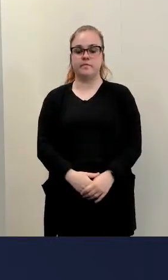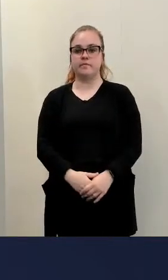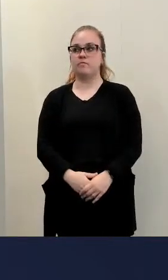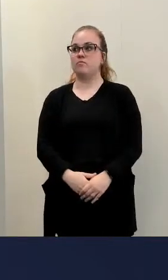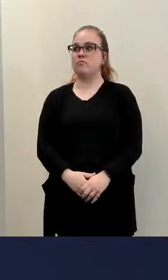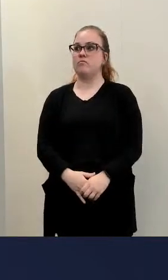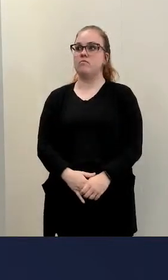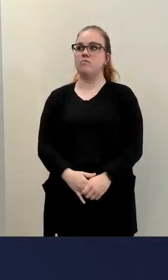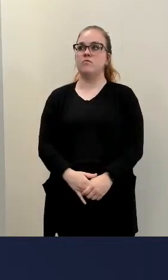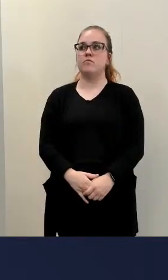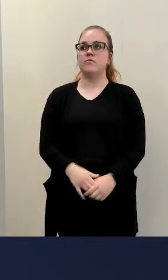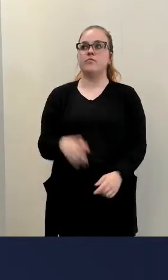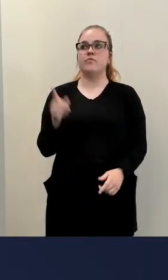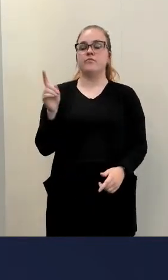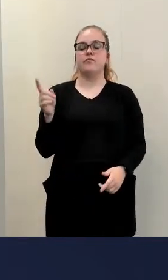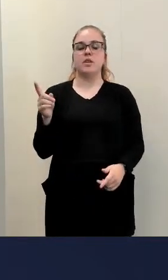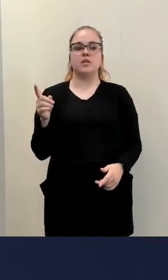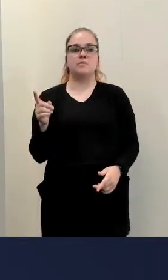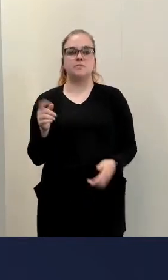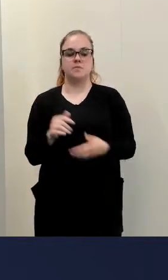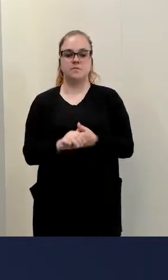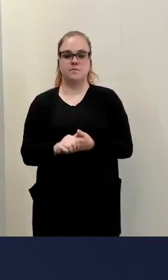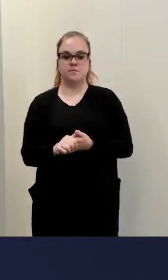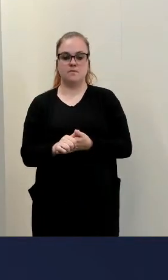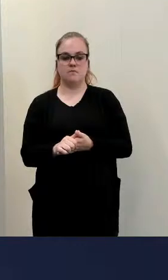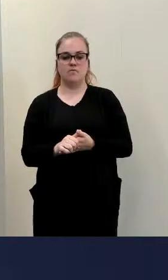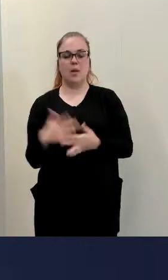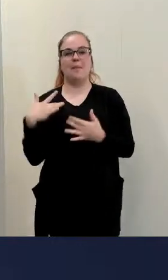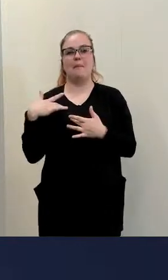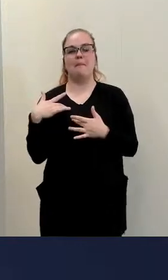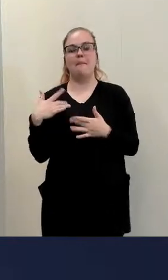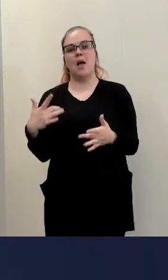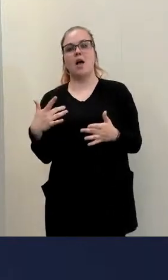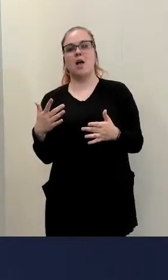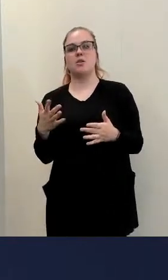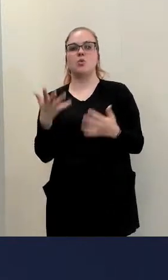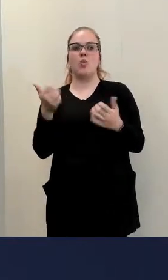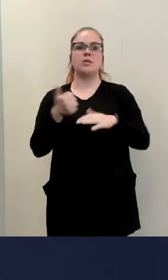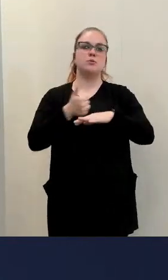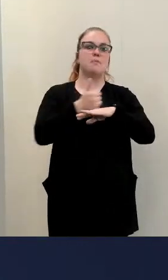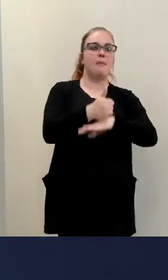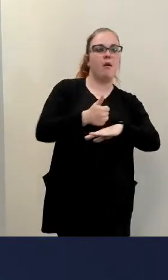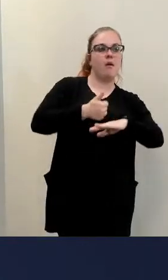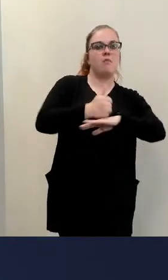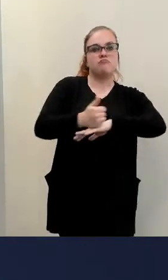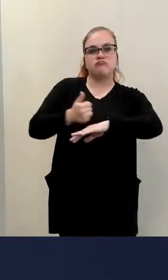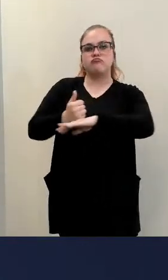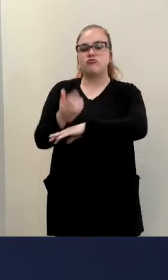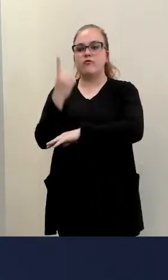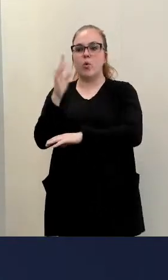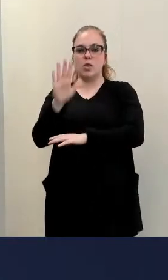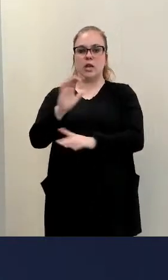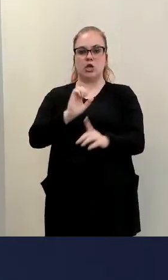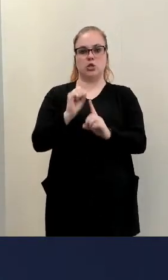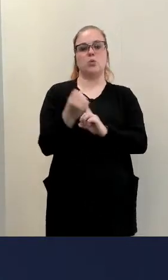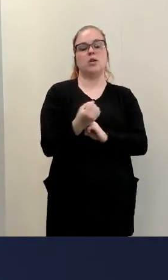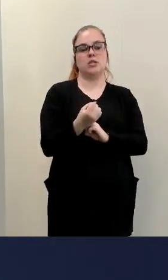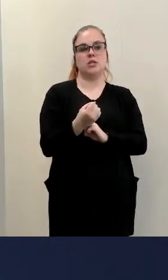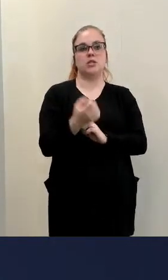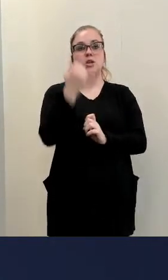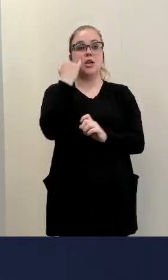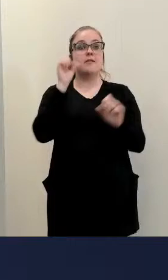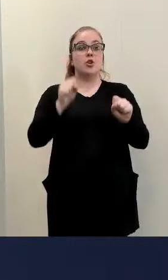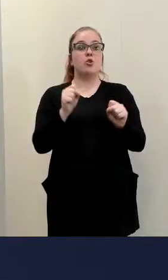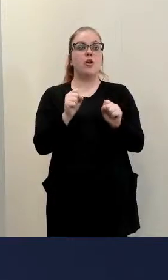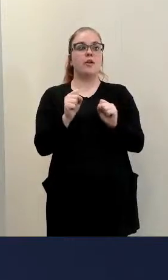You know, there's a tendency to blame people for their conditions. And so if you can fix